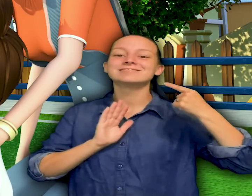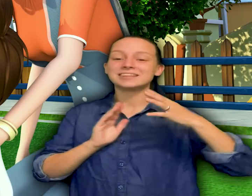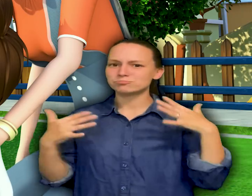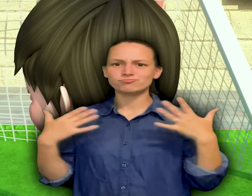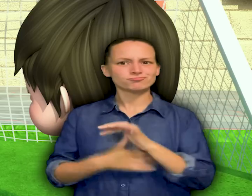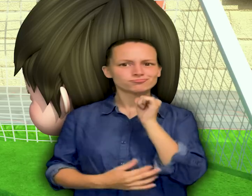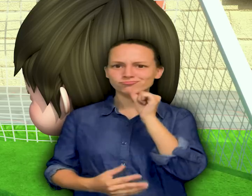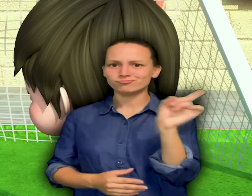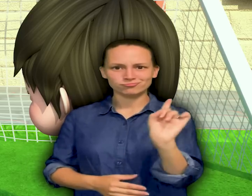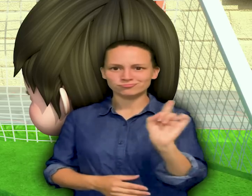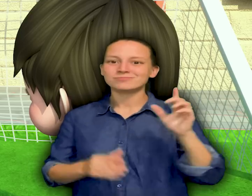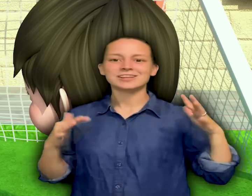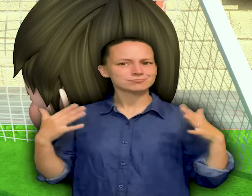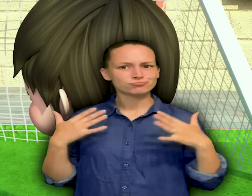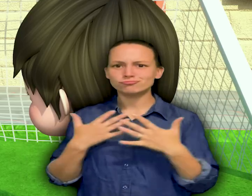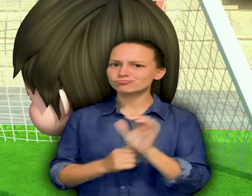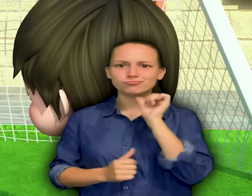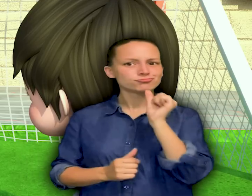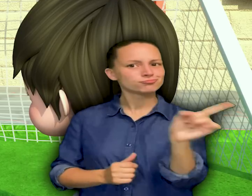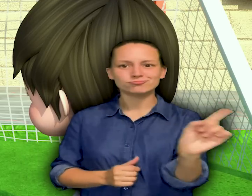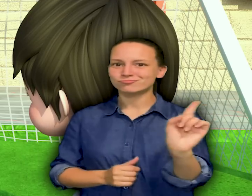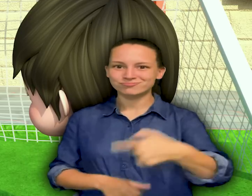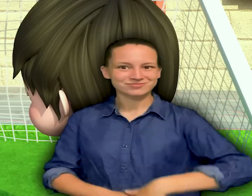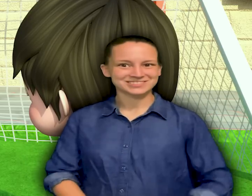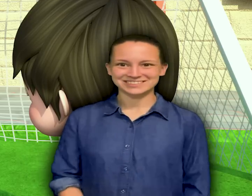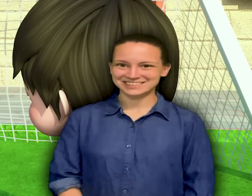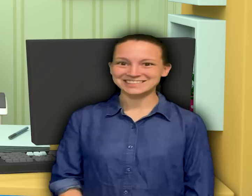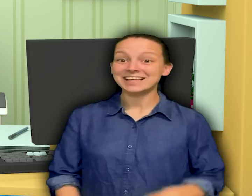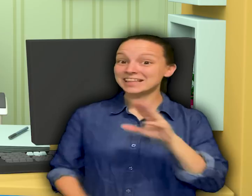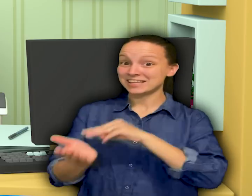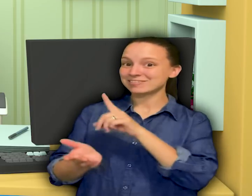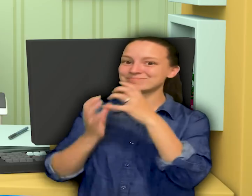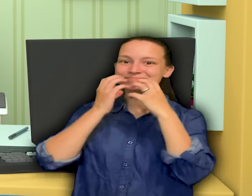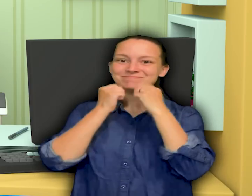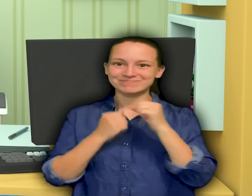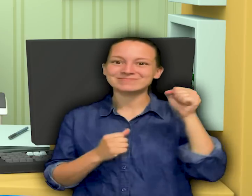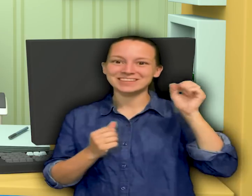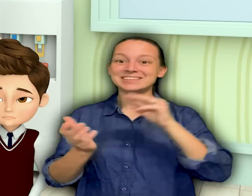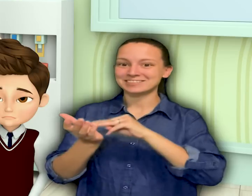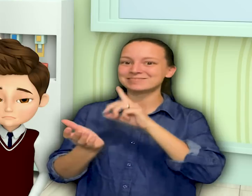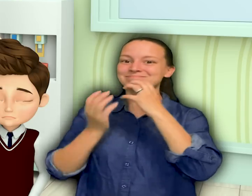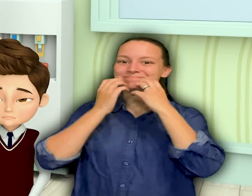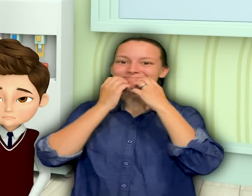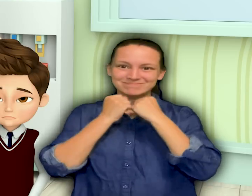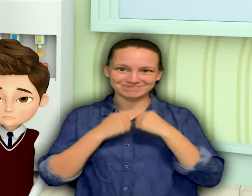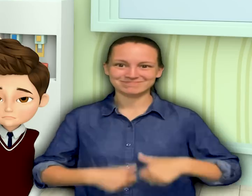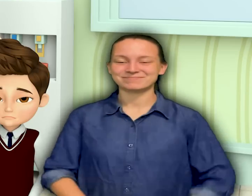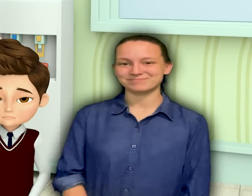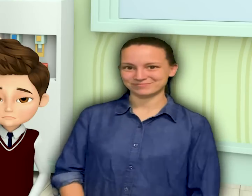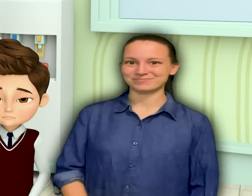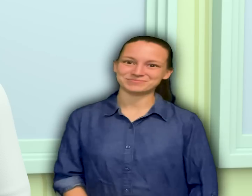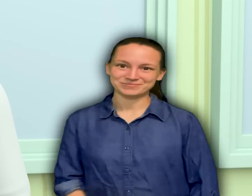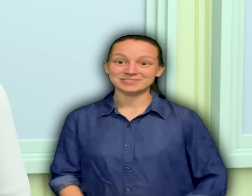checked I'm not scared yeah I'm not scared doctors really care doctors